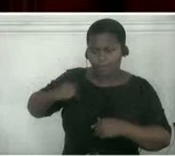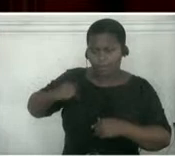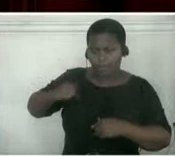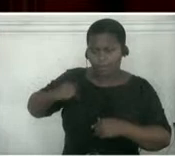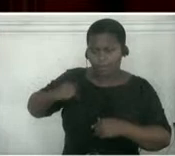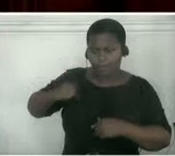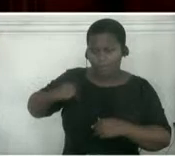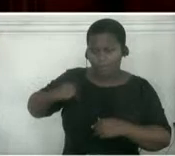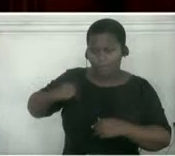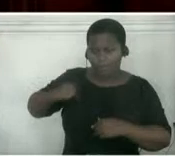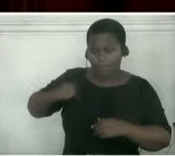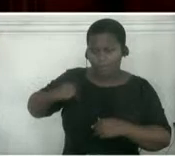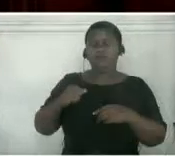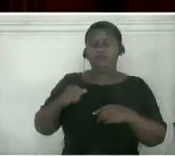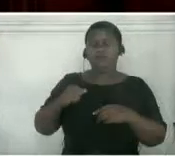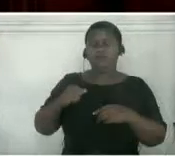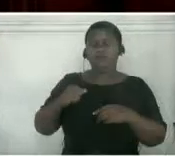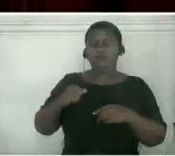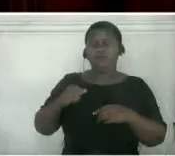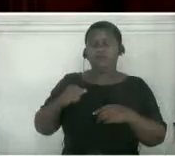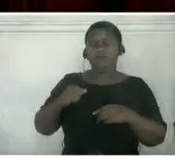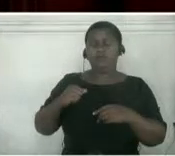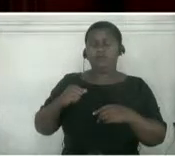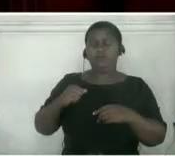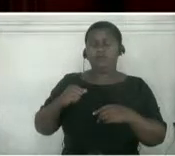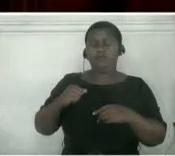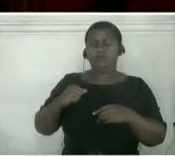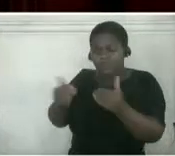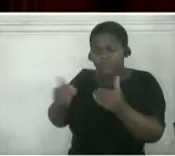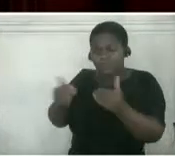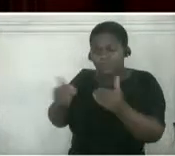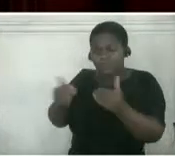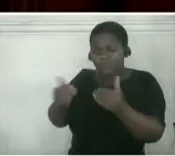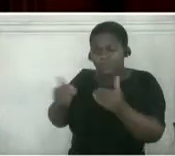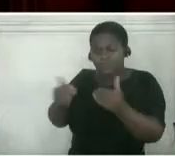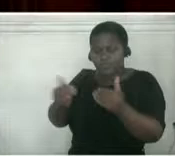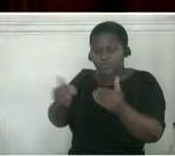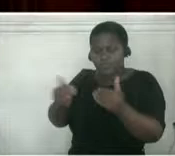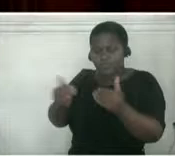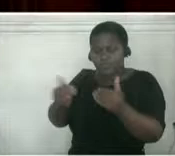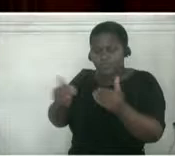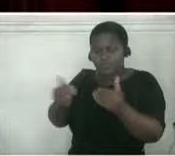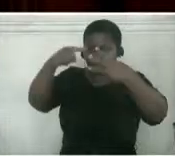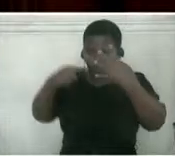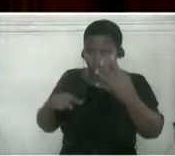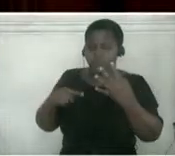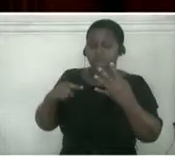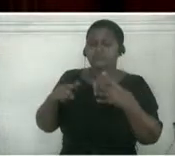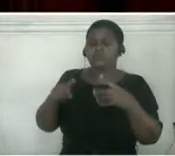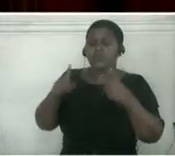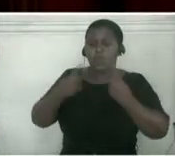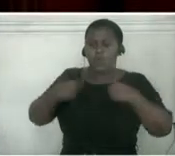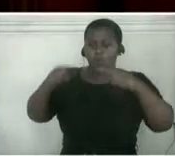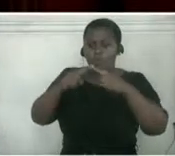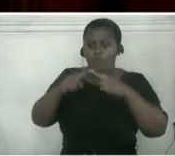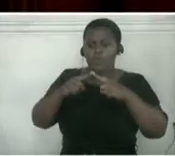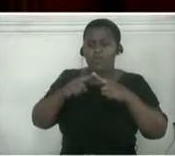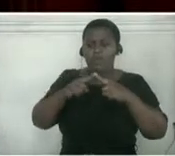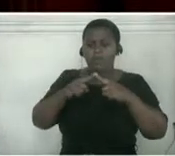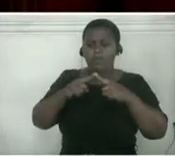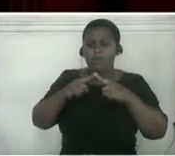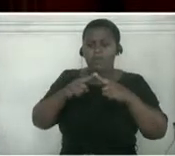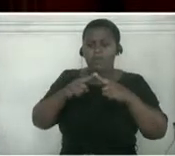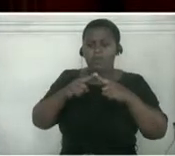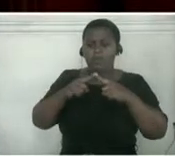sound financial management and improved audit outcomes. We're deeply concerned with the